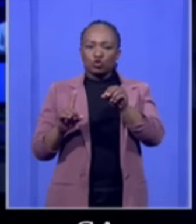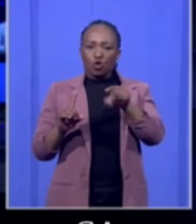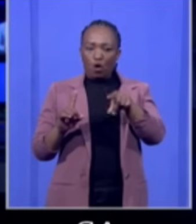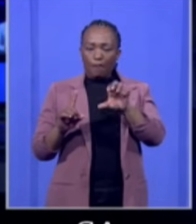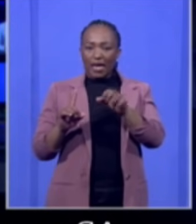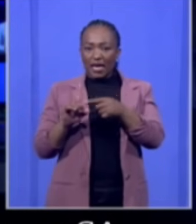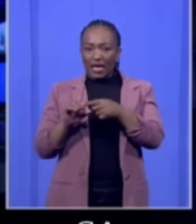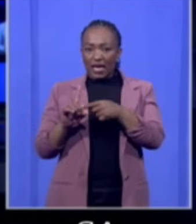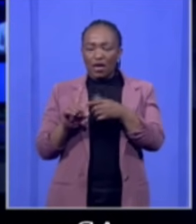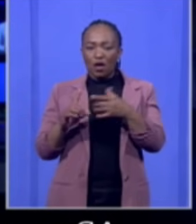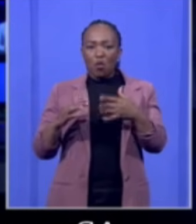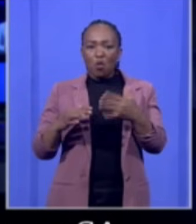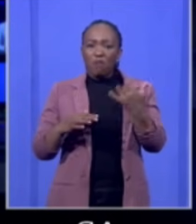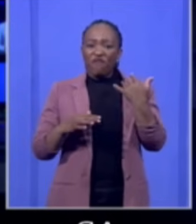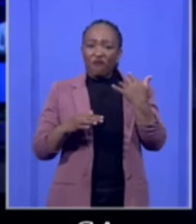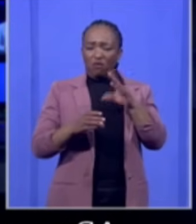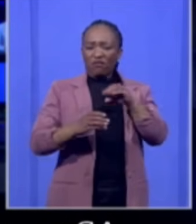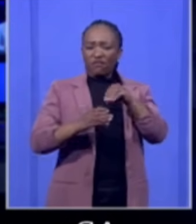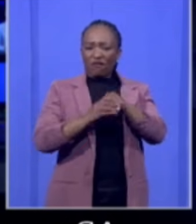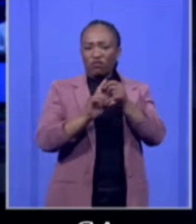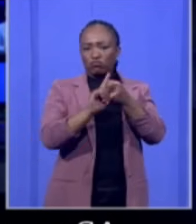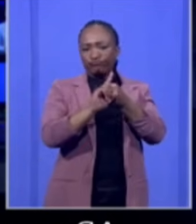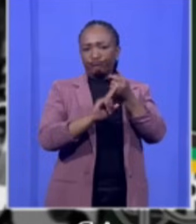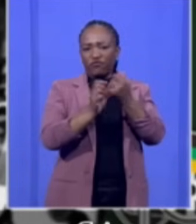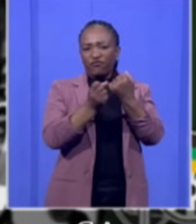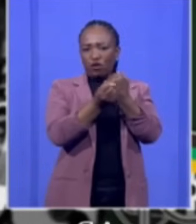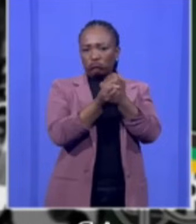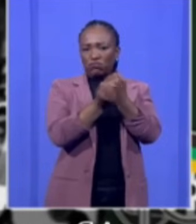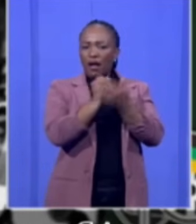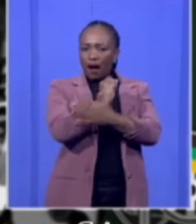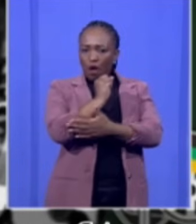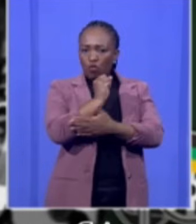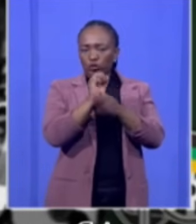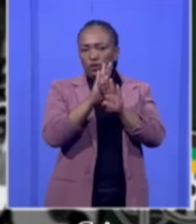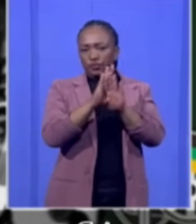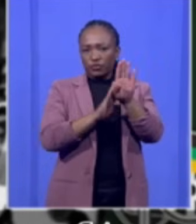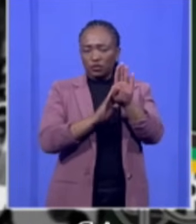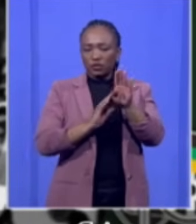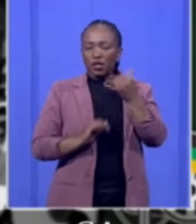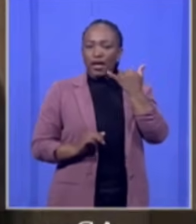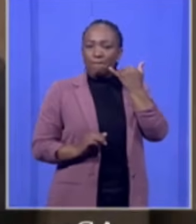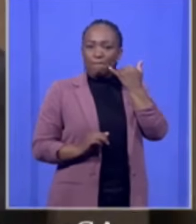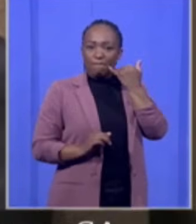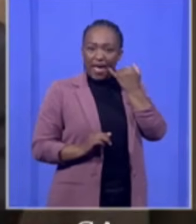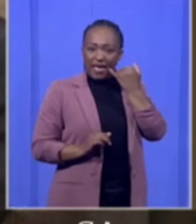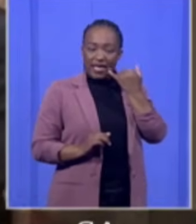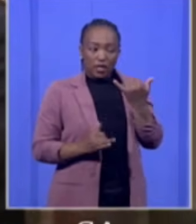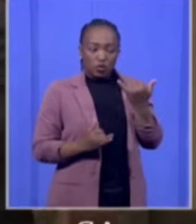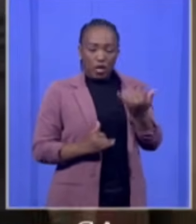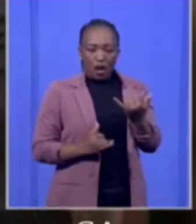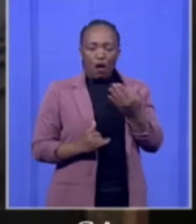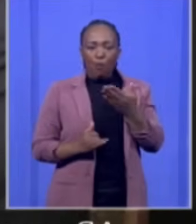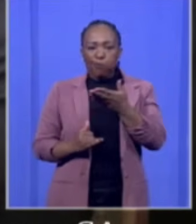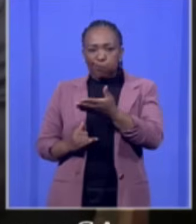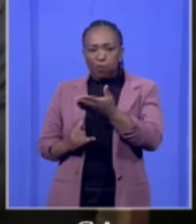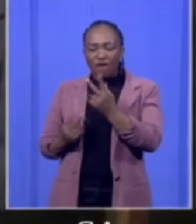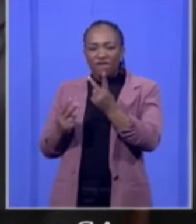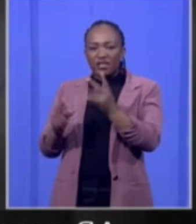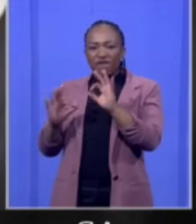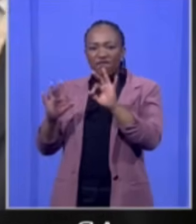ba bileng le kabelo ntshetsopeleng ya naha. Pejana ka jeno Thabo Mbeki o ne a le lapeng la Shophe o fetisa molaetsa wa